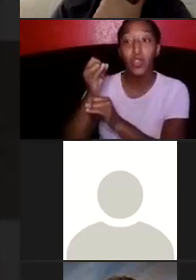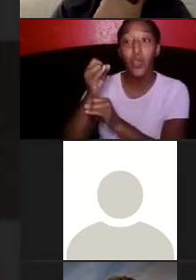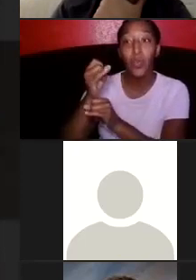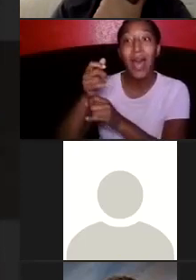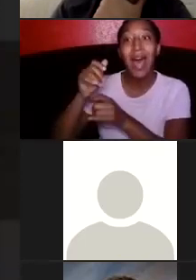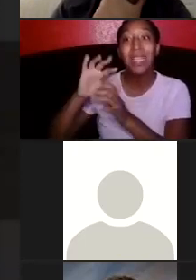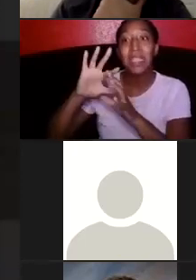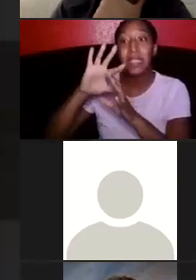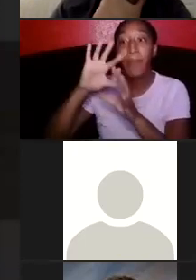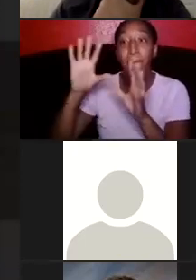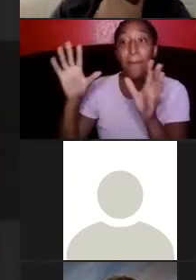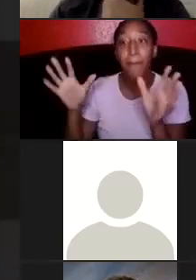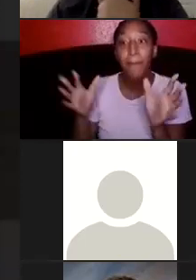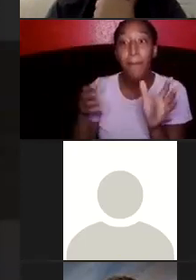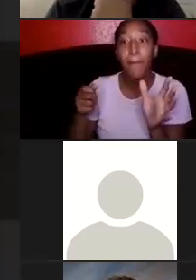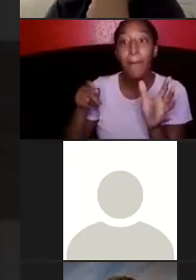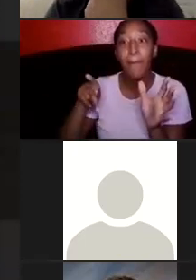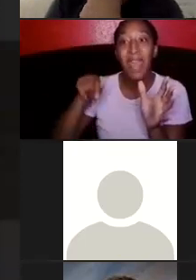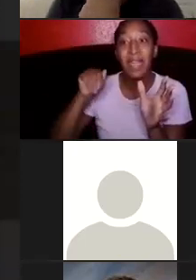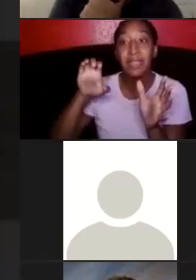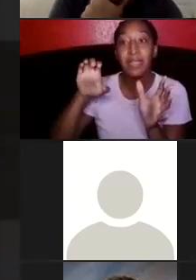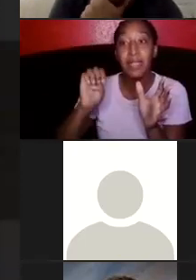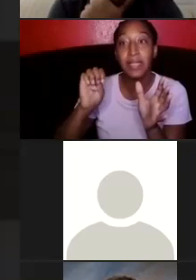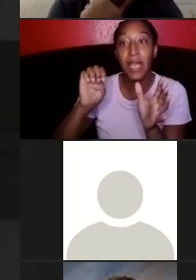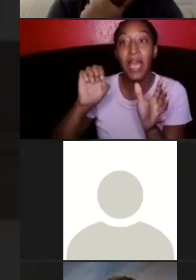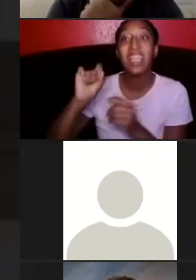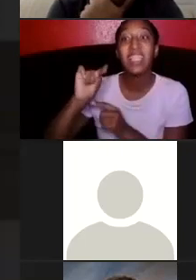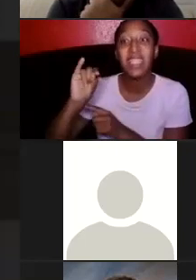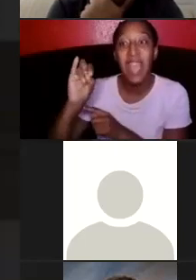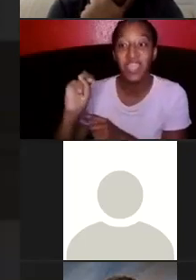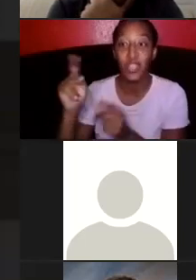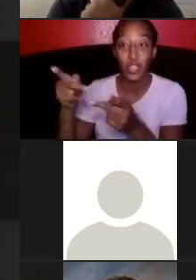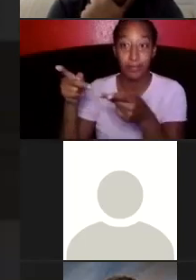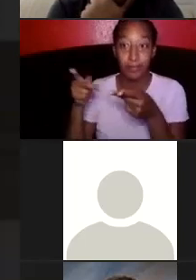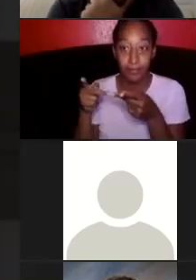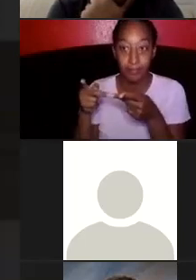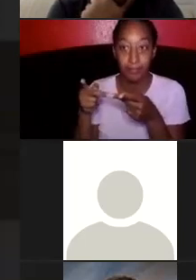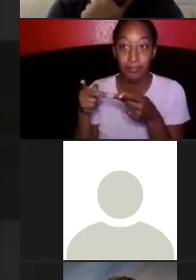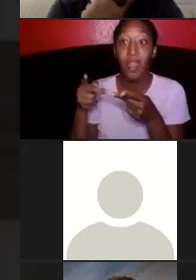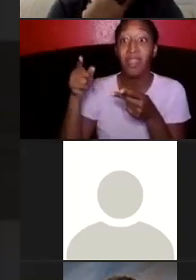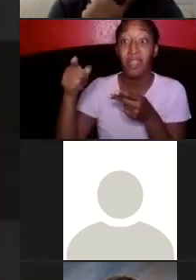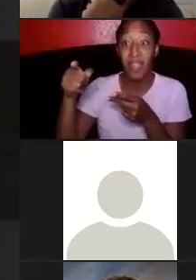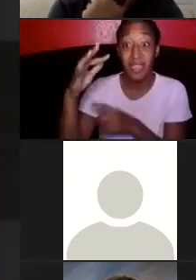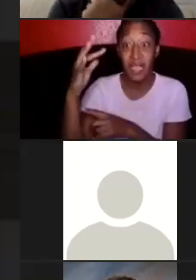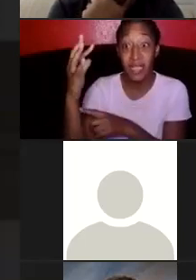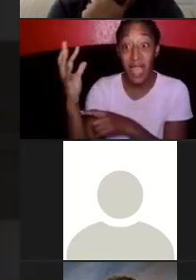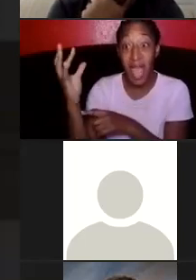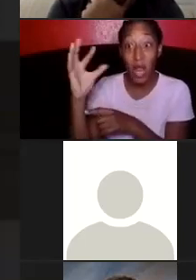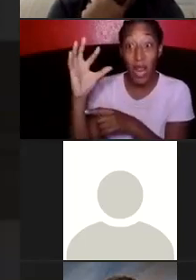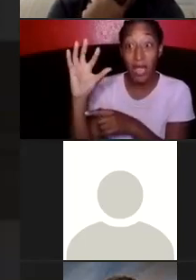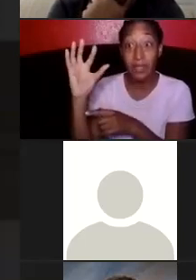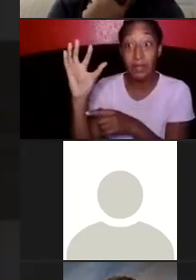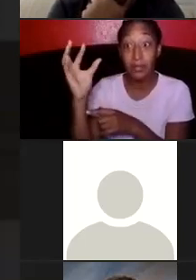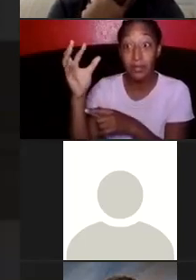It is approximately, excuse me, approximately 100 miles above the Earth's surface, give or